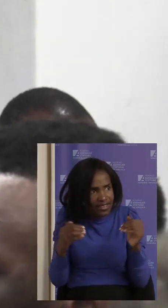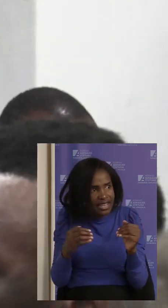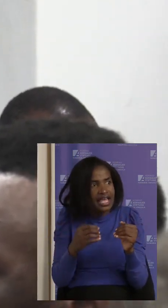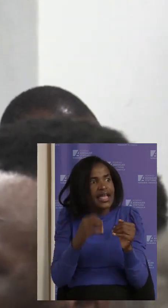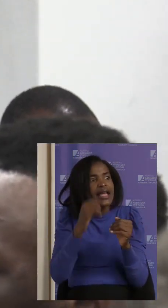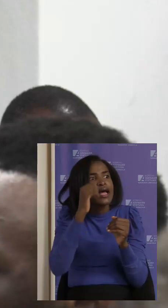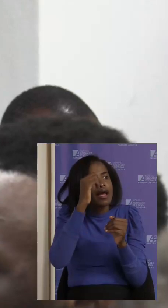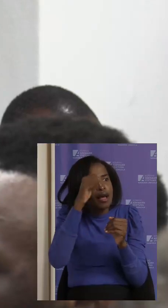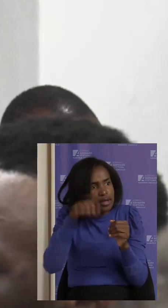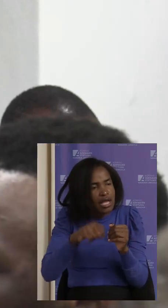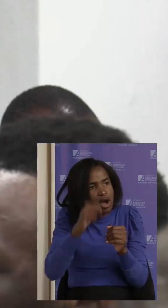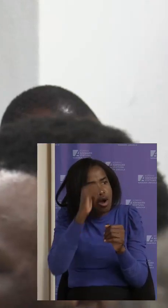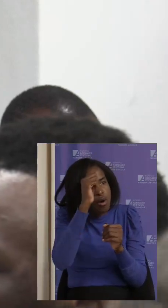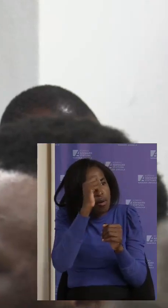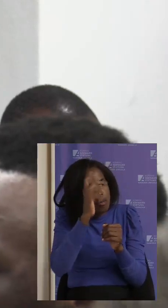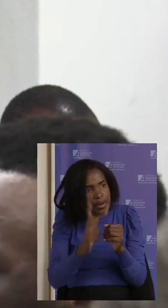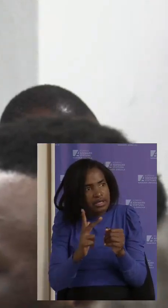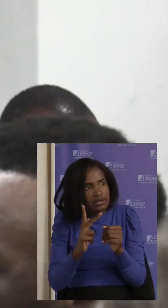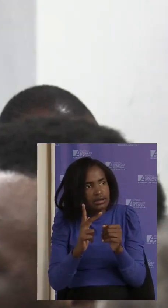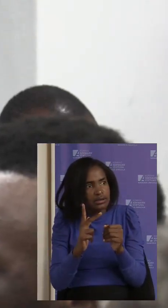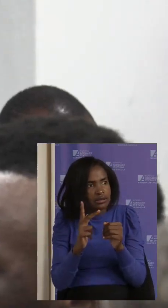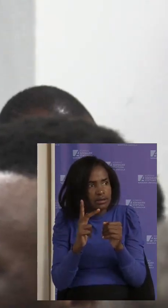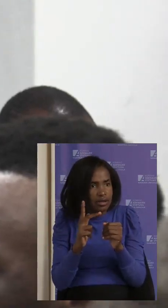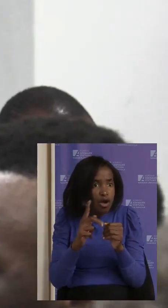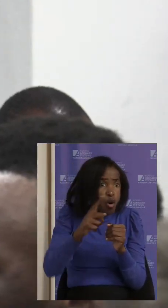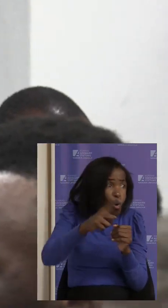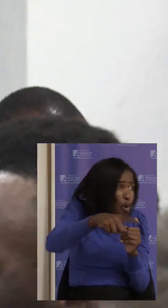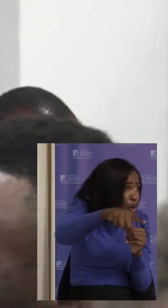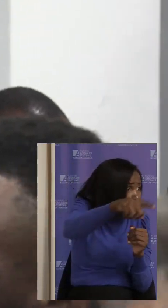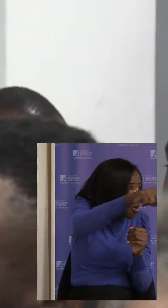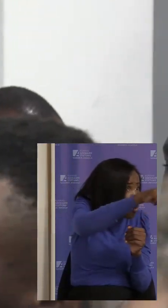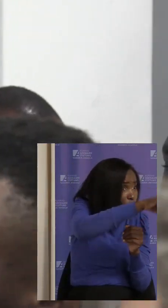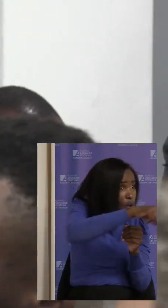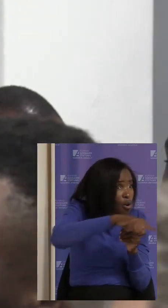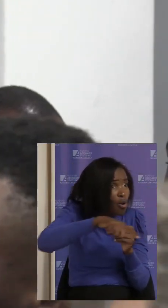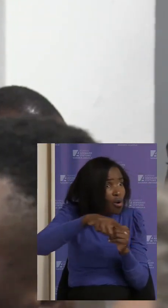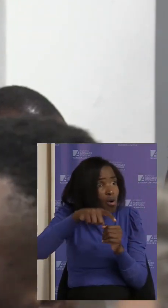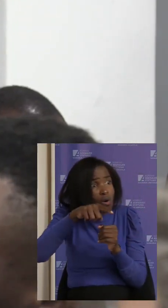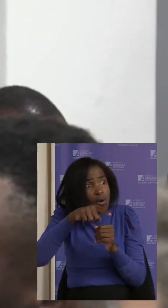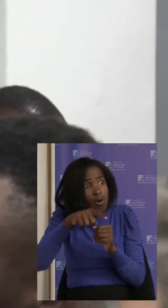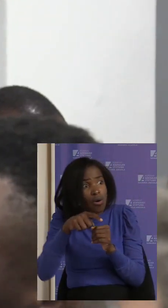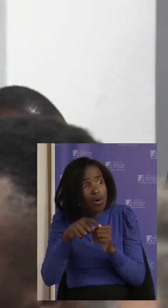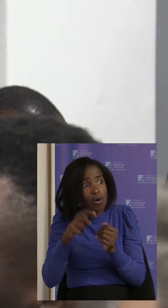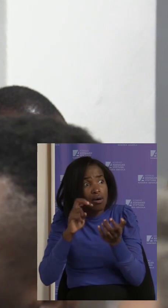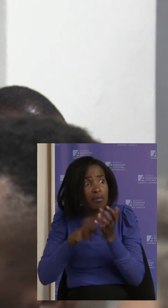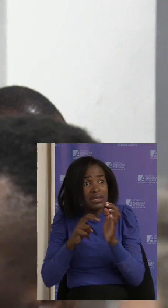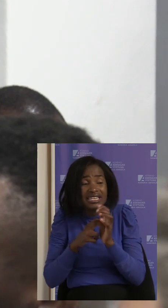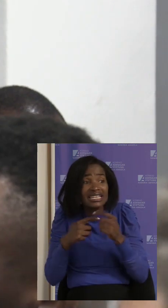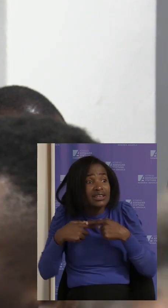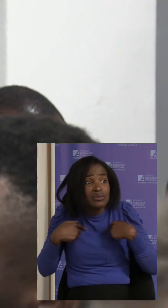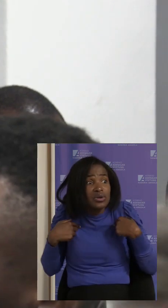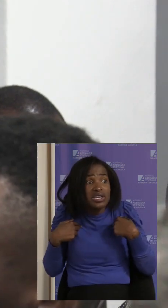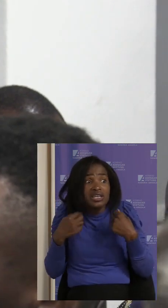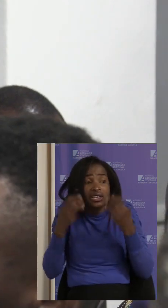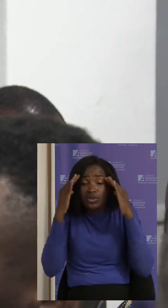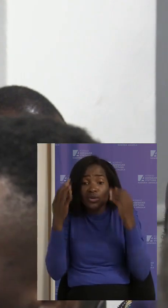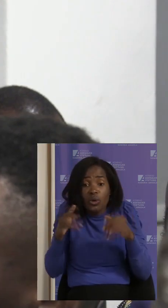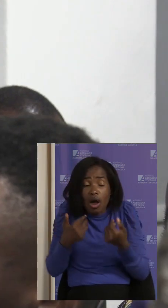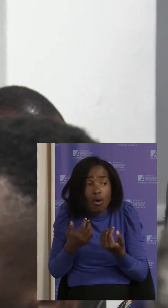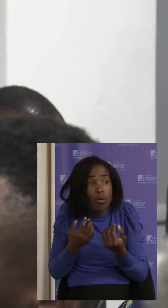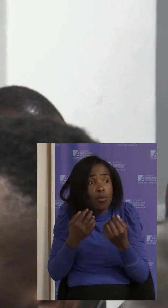somebody who has an eye on the inside, all of us, or the majority of us, want to outsource the well-being of our children. In